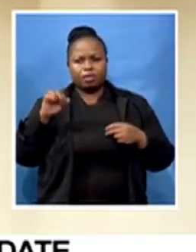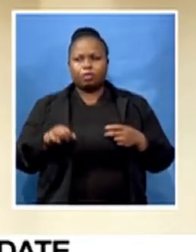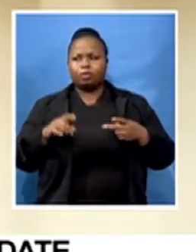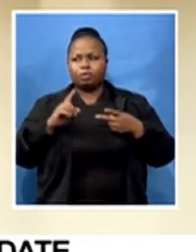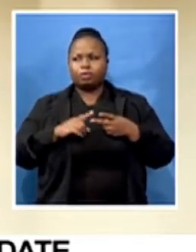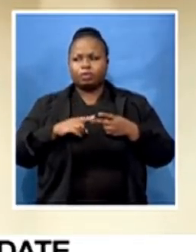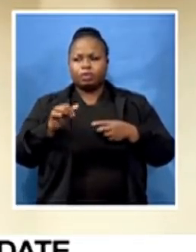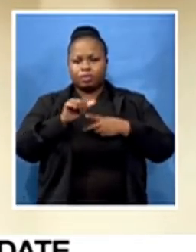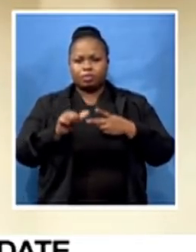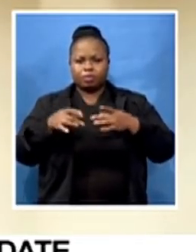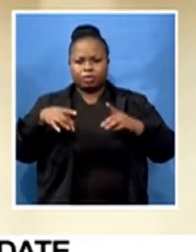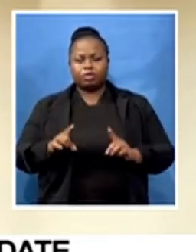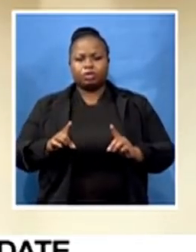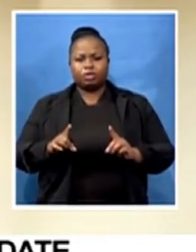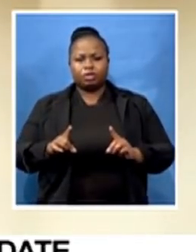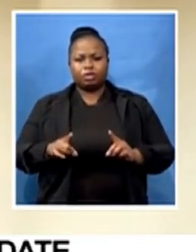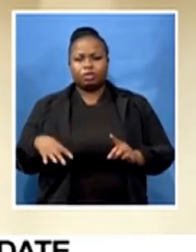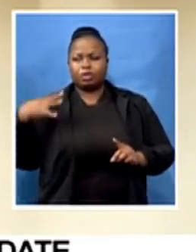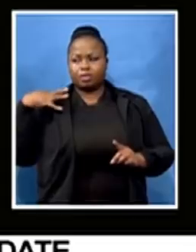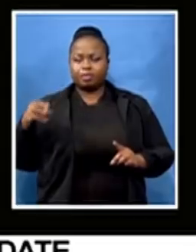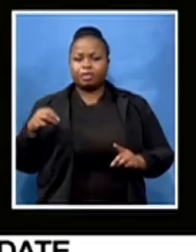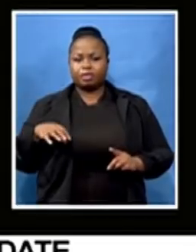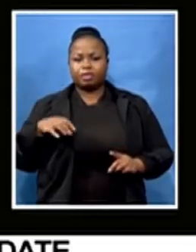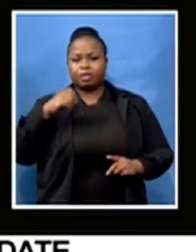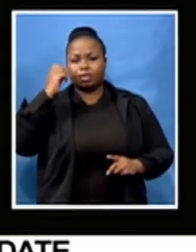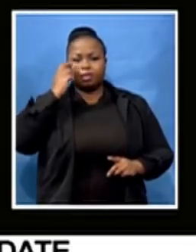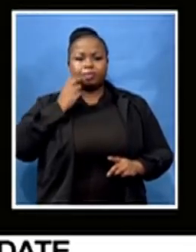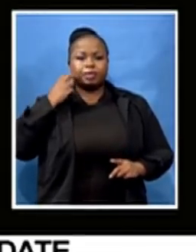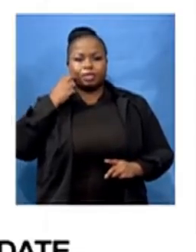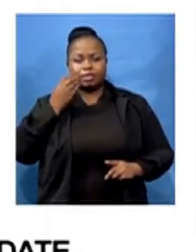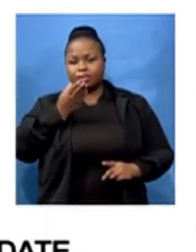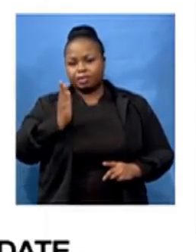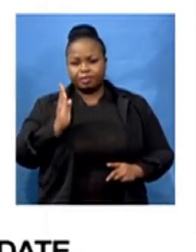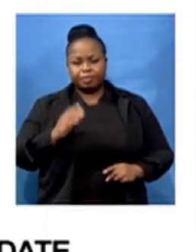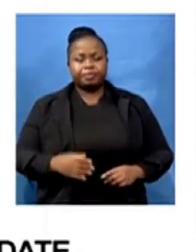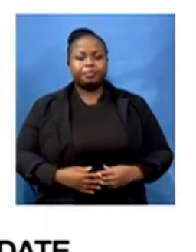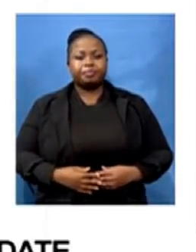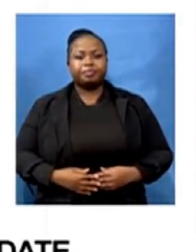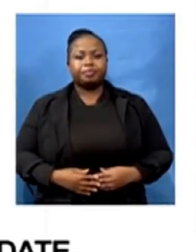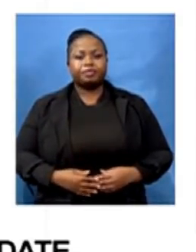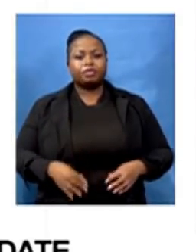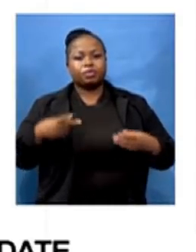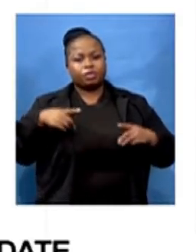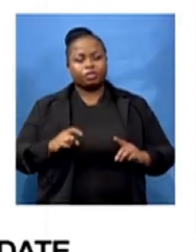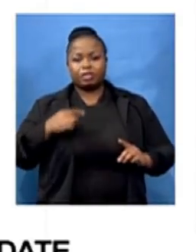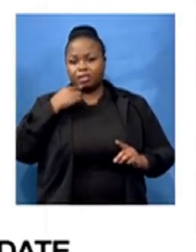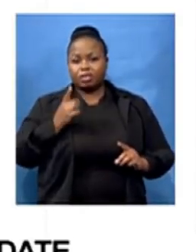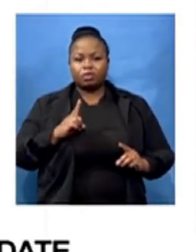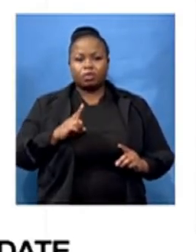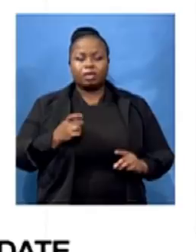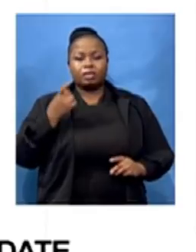Minister Mkhize. As the chair has said, that this is one of the greatest health